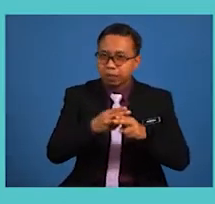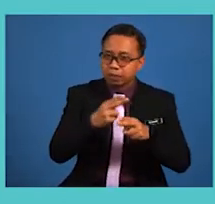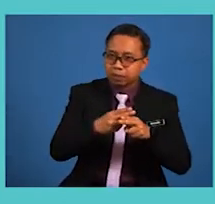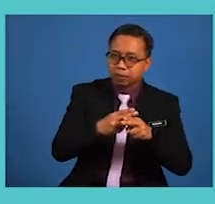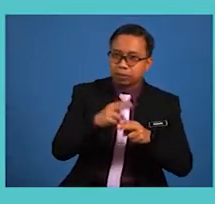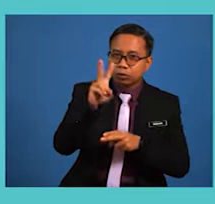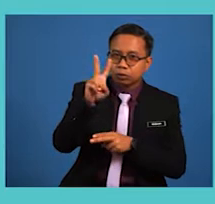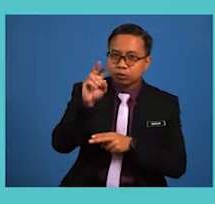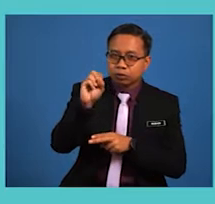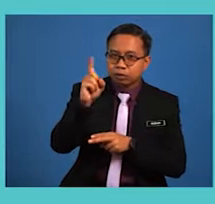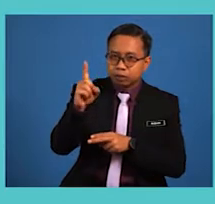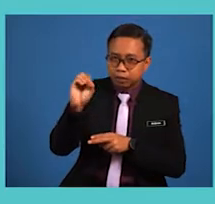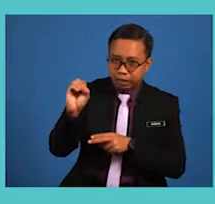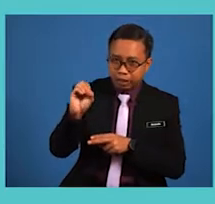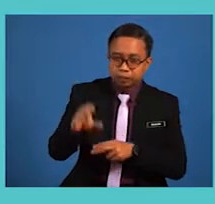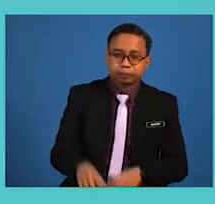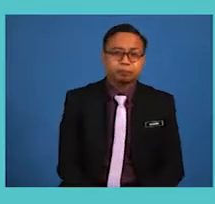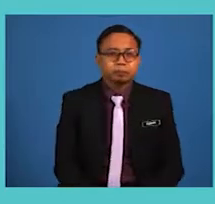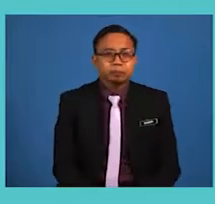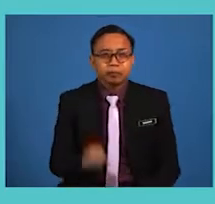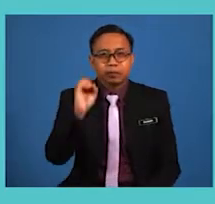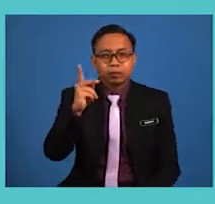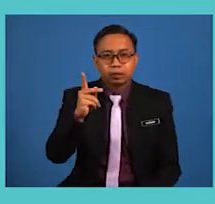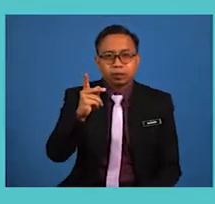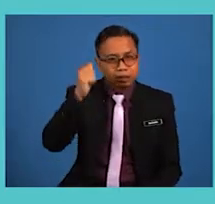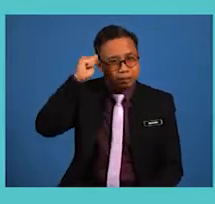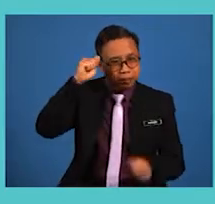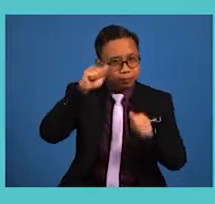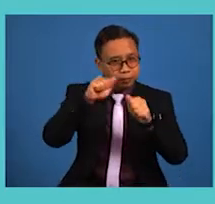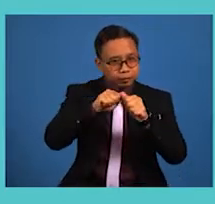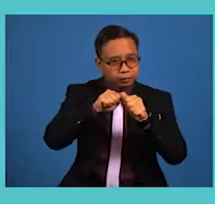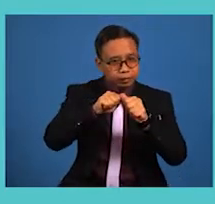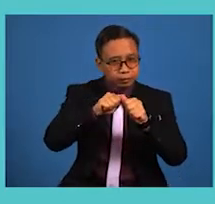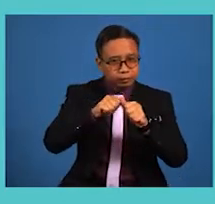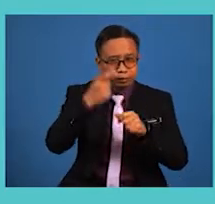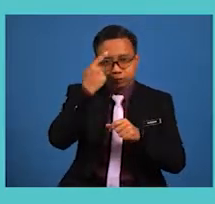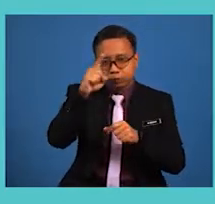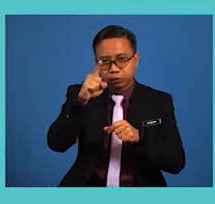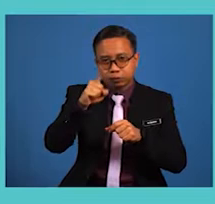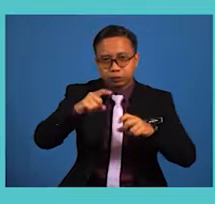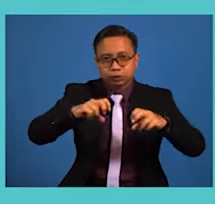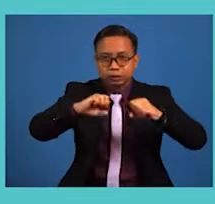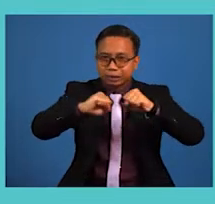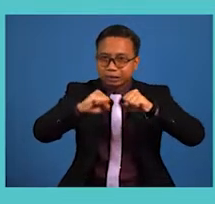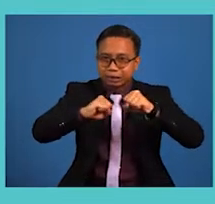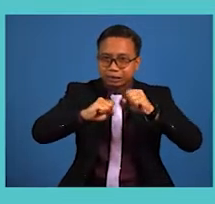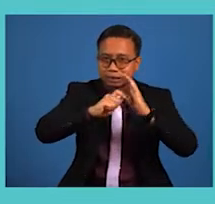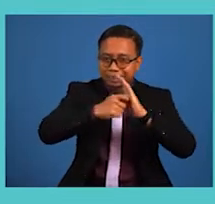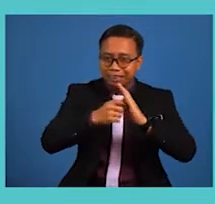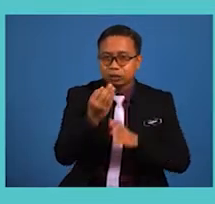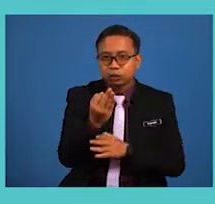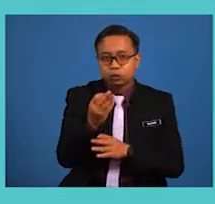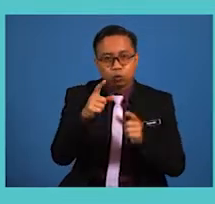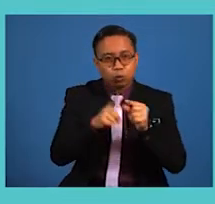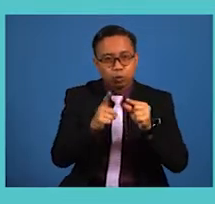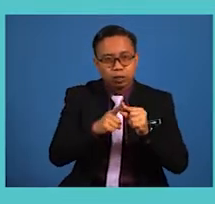and 2010. Okay, please bear this in mind. For synthesis, the keyword